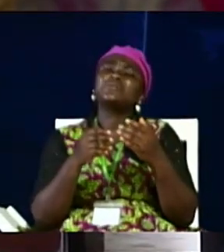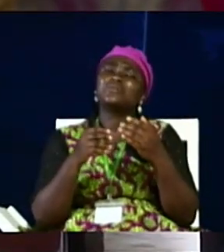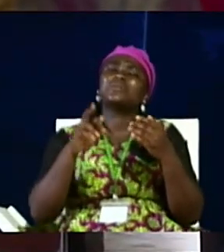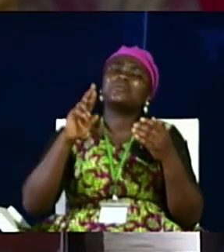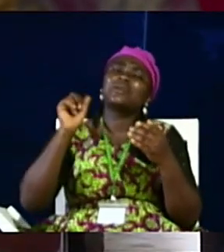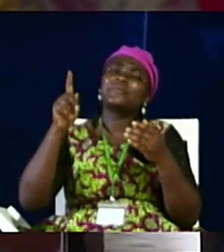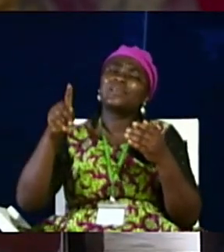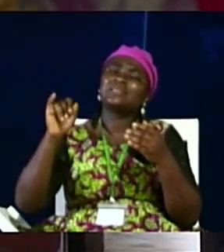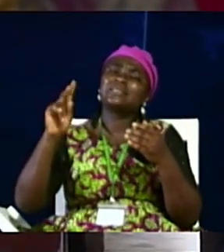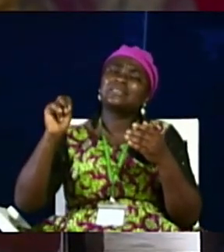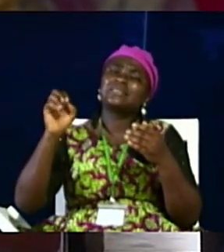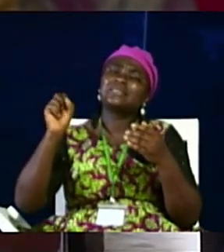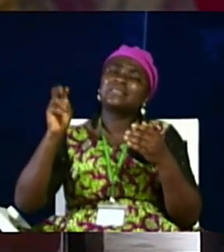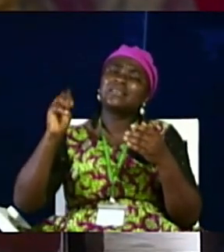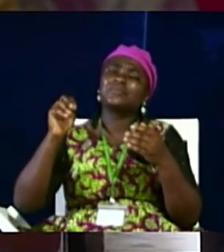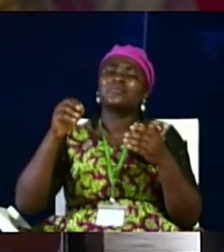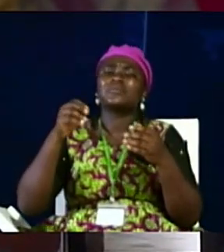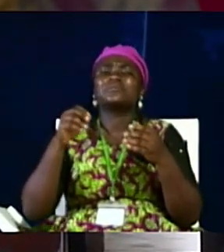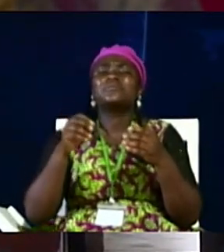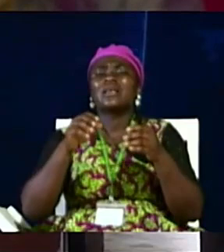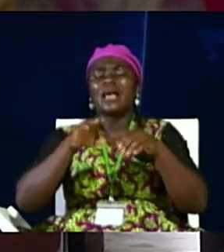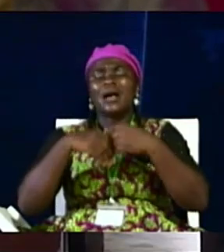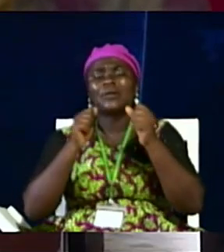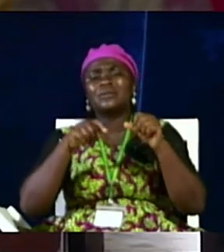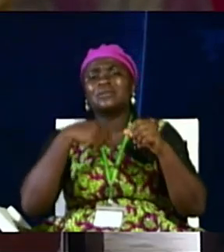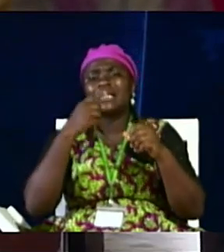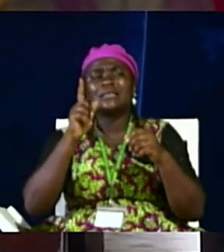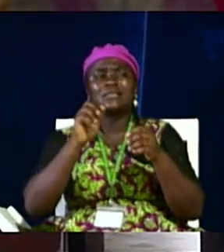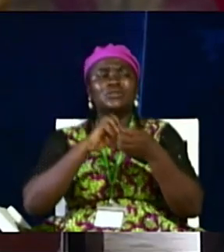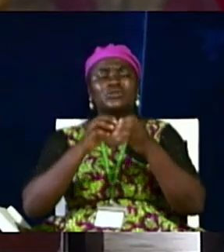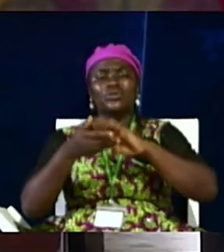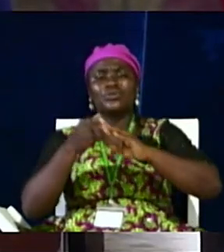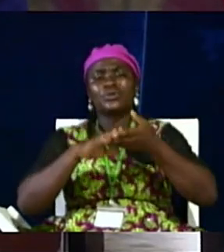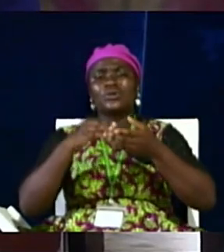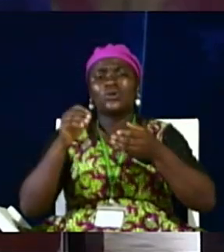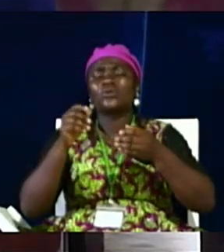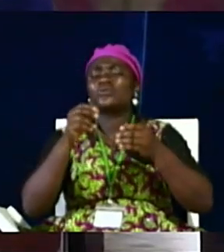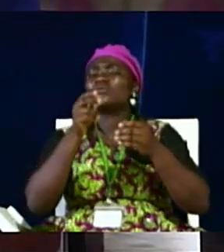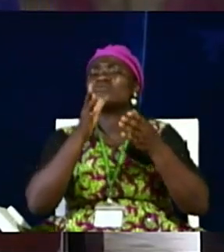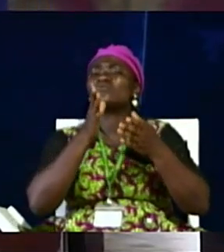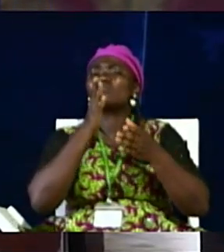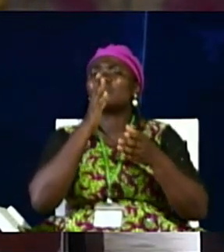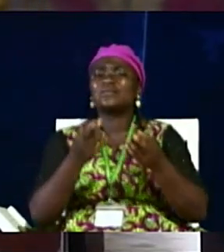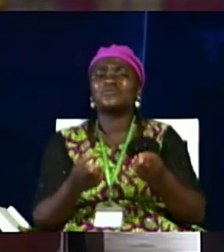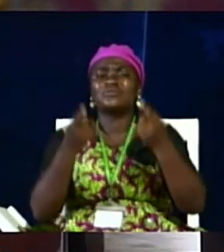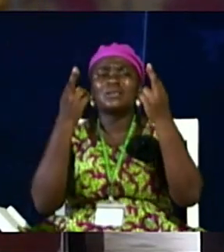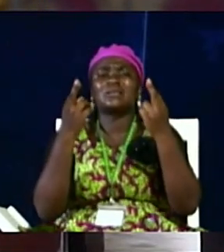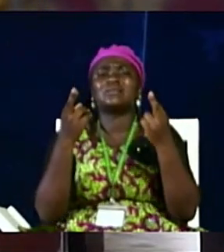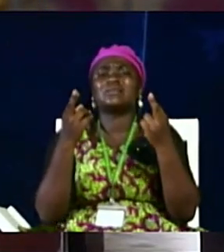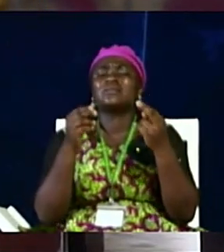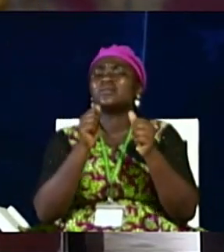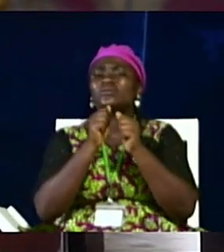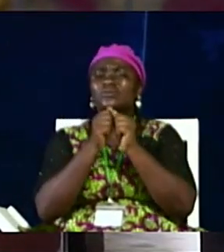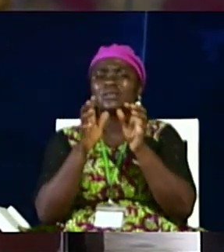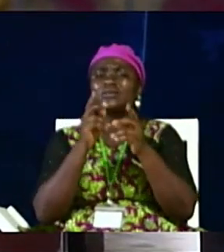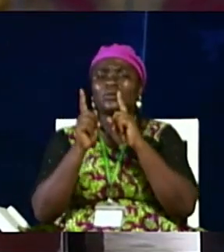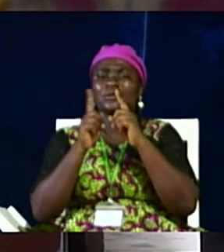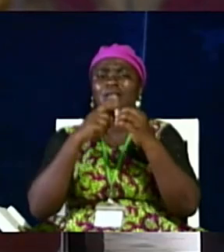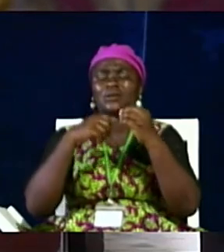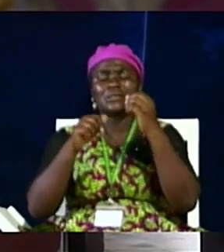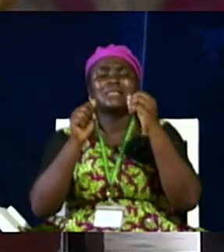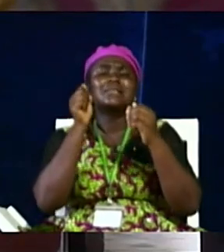How do you tell the story of the human race without Adam's sin, Adam's guilt, and the